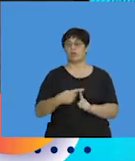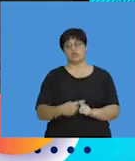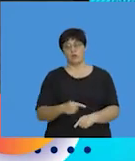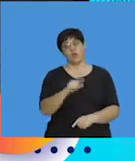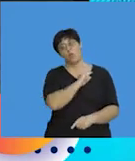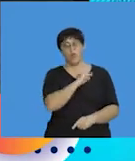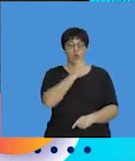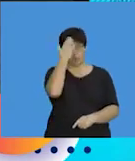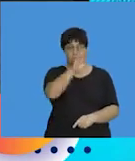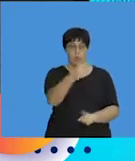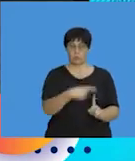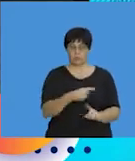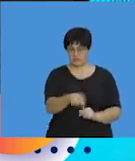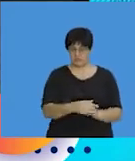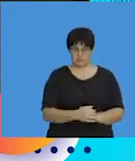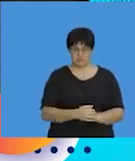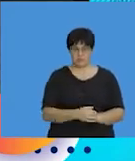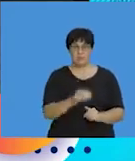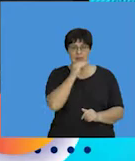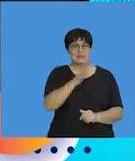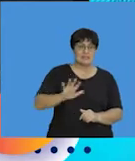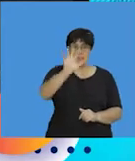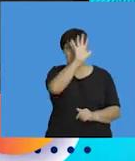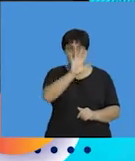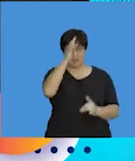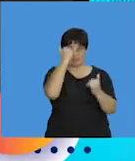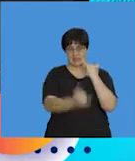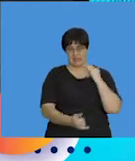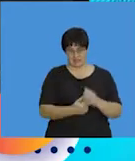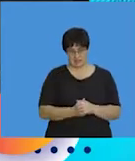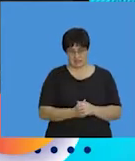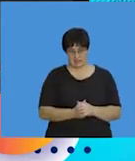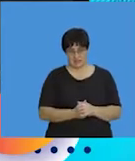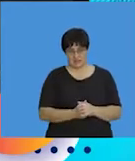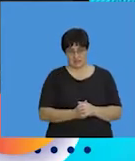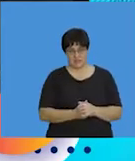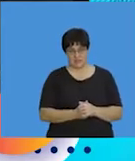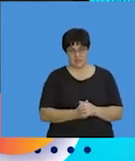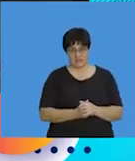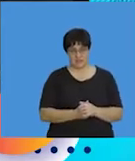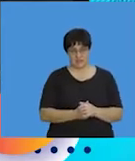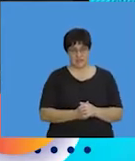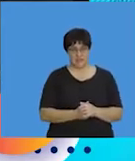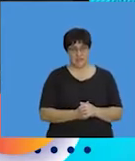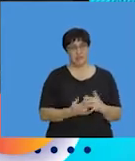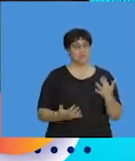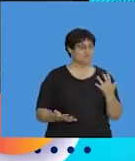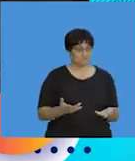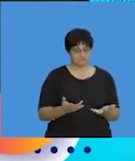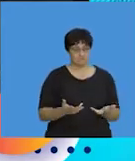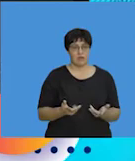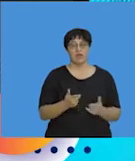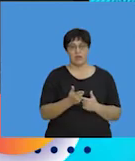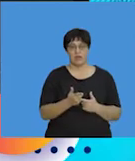just change it to positive because you know it's got to be positive. You've made a mistake. Something's gone wrong. And more